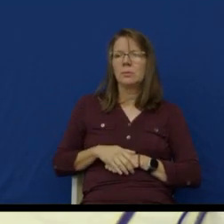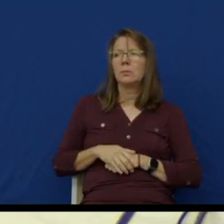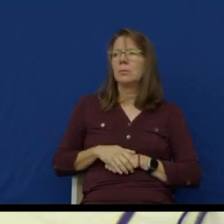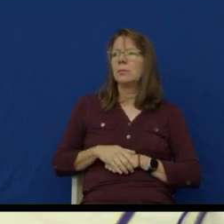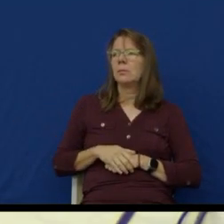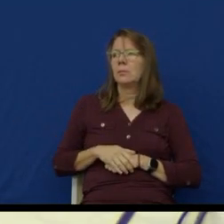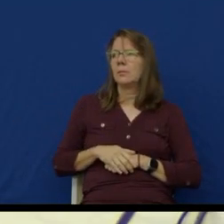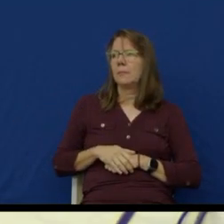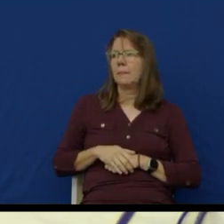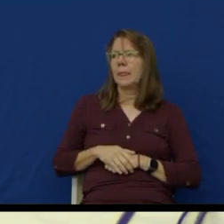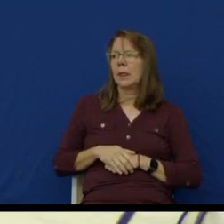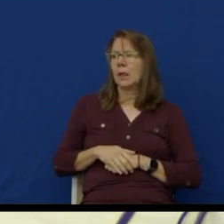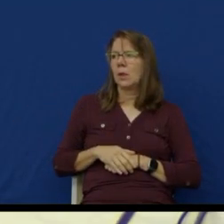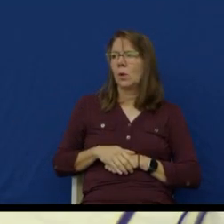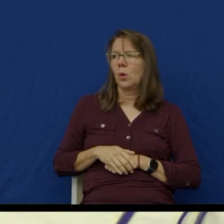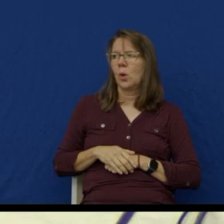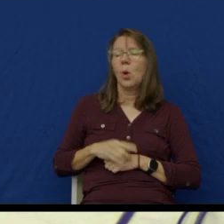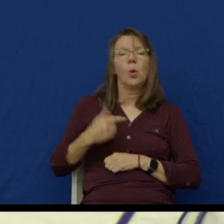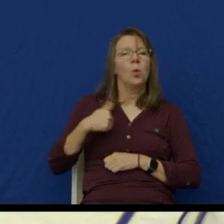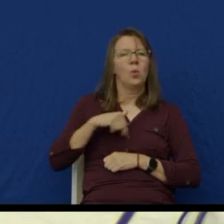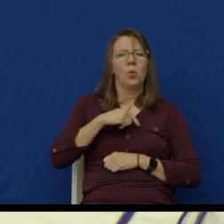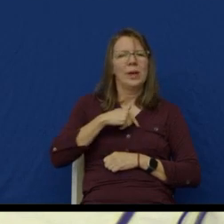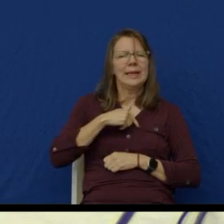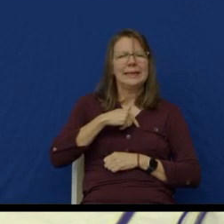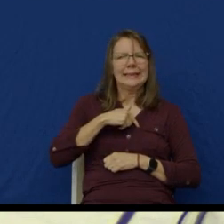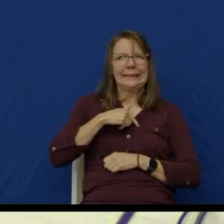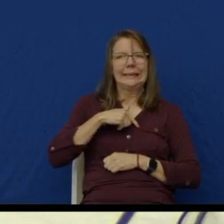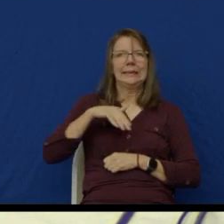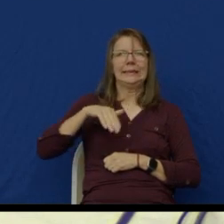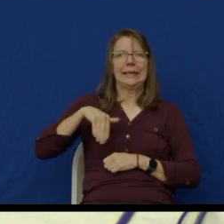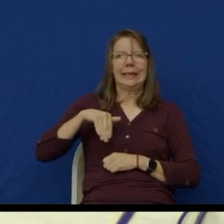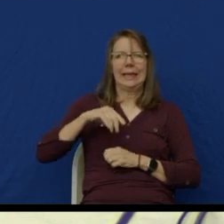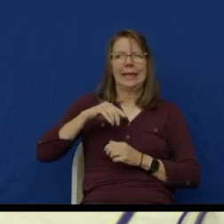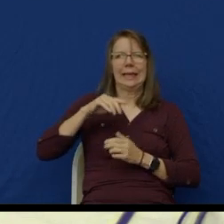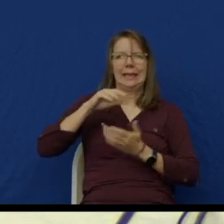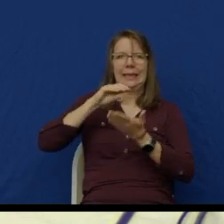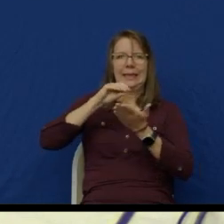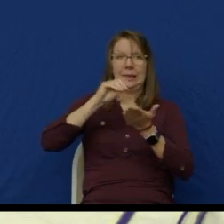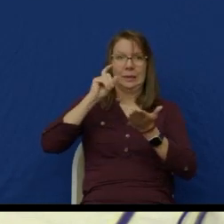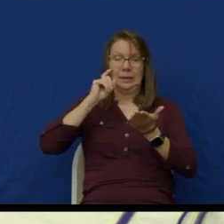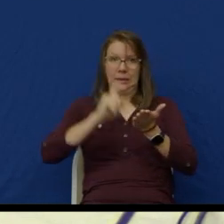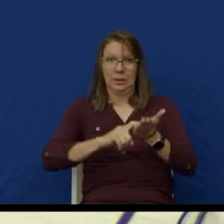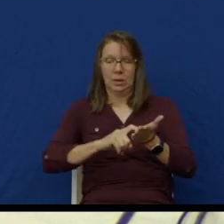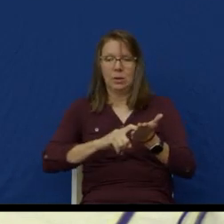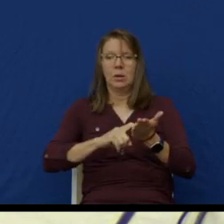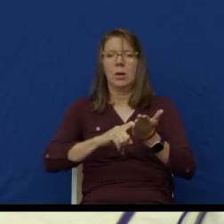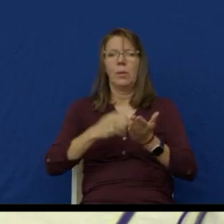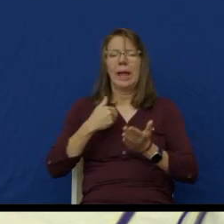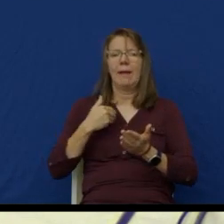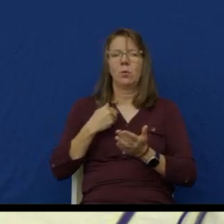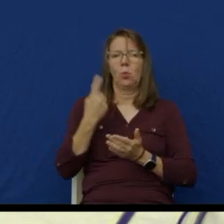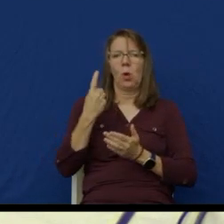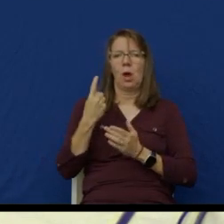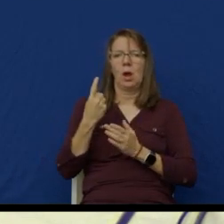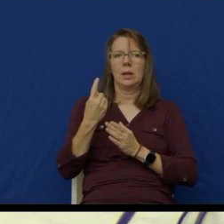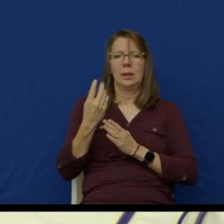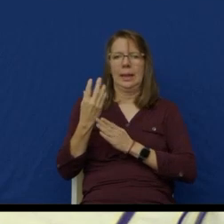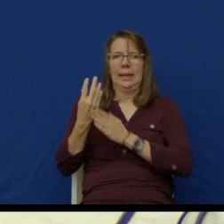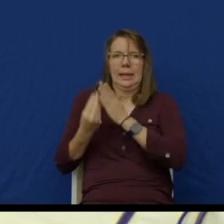the minute to note one vacancy on the board due to the death